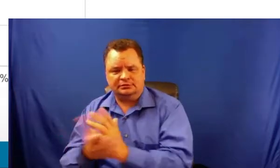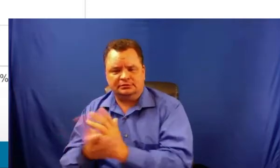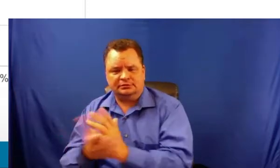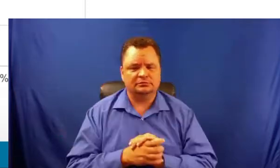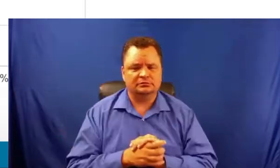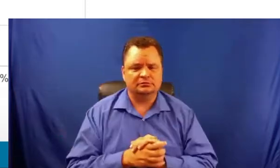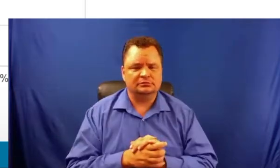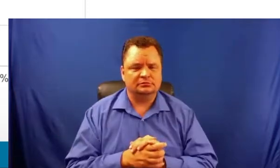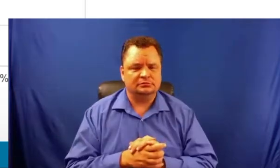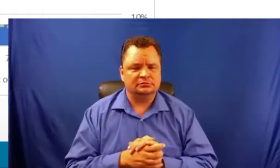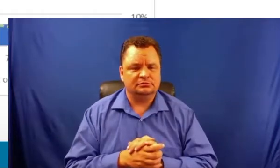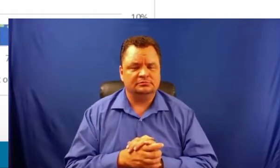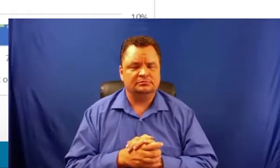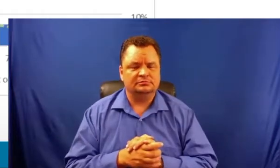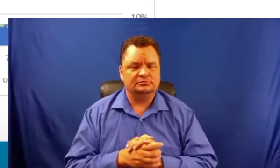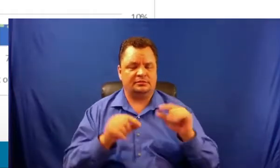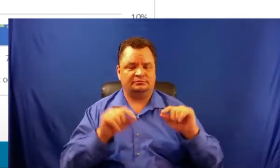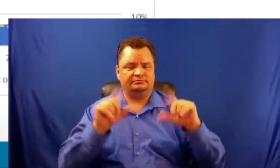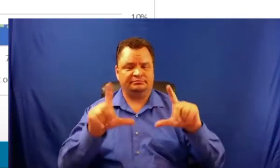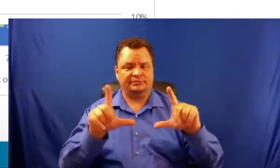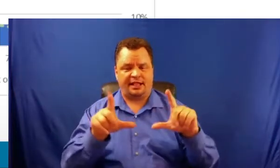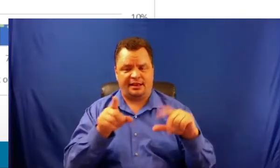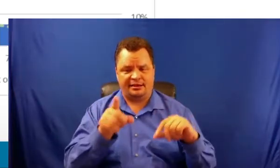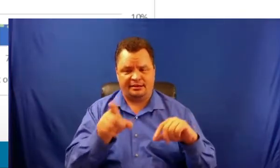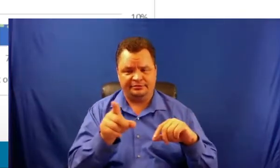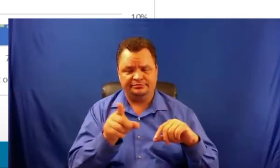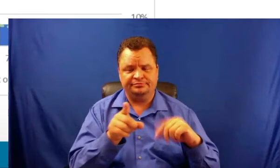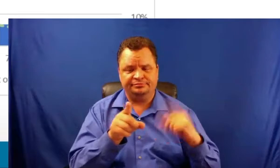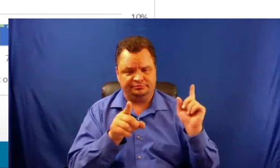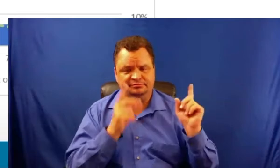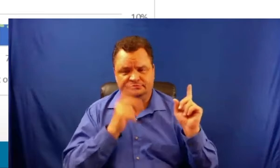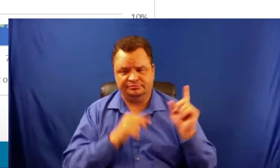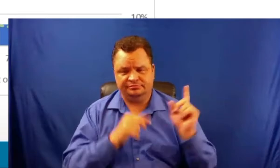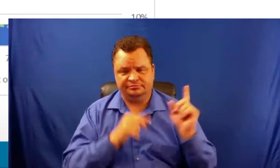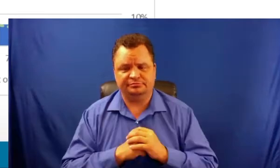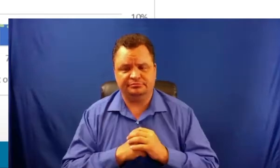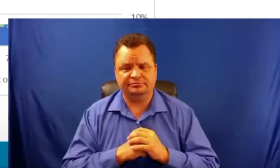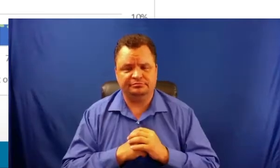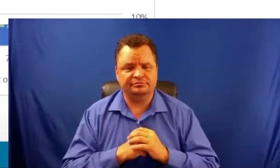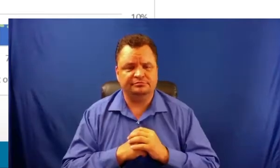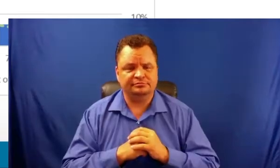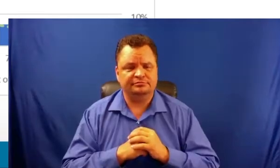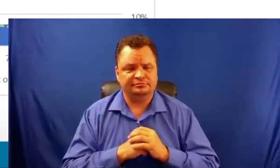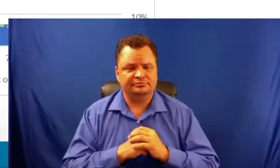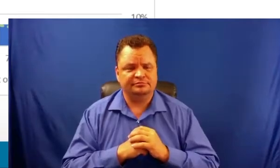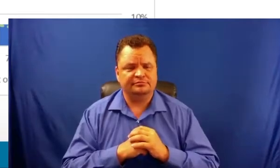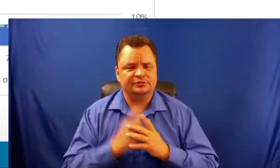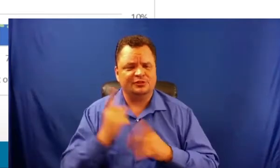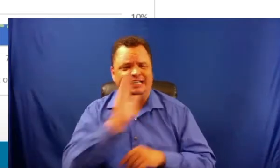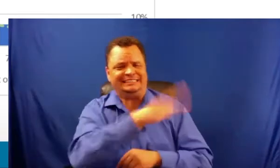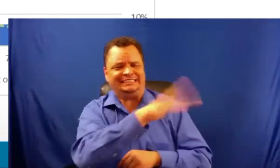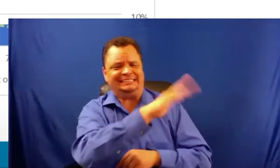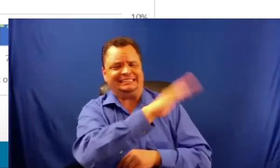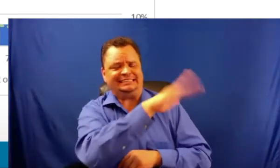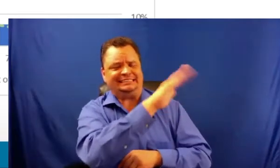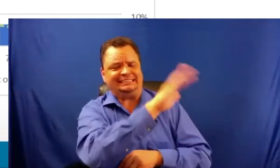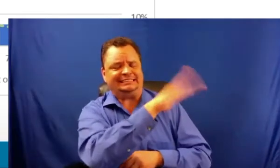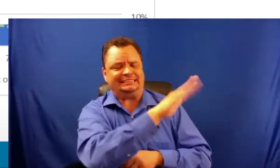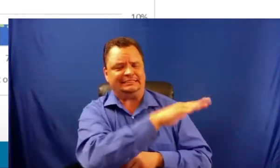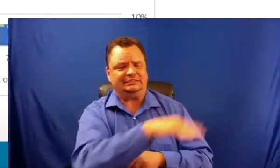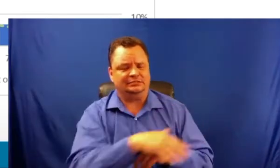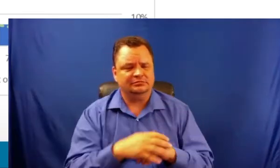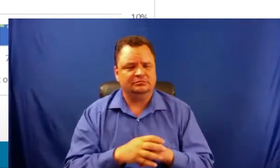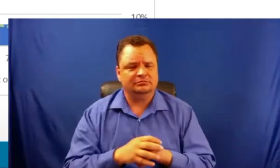slide, which really shows us, it's kind of a rich data slide. It's a little hard to look at. Stephen? Go ahead. Hi, Stephen, this is Rick Vu, the